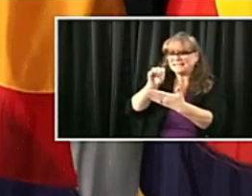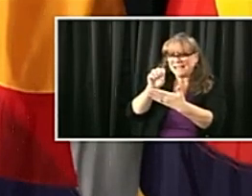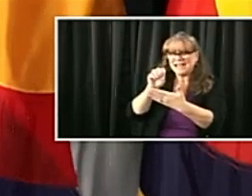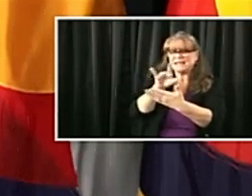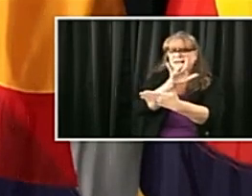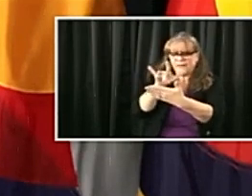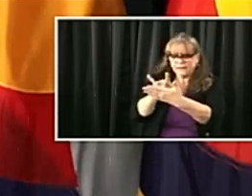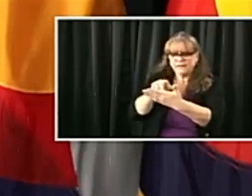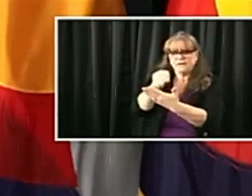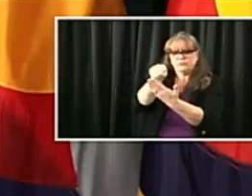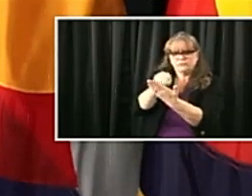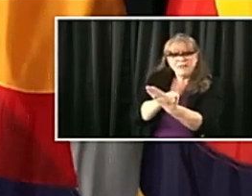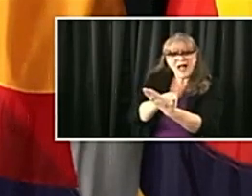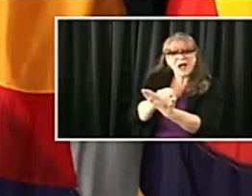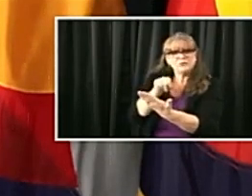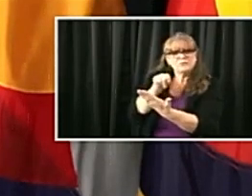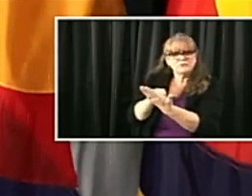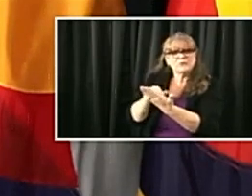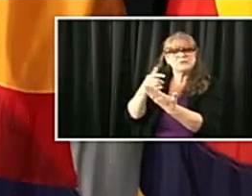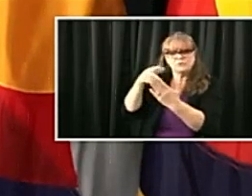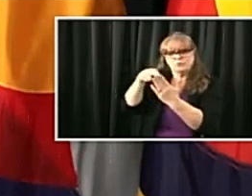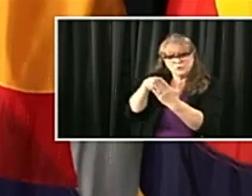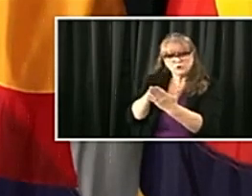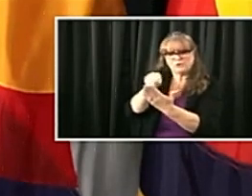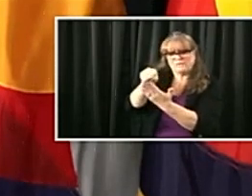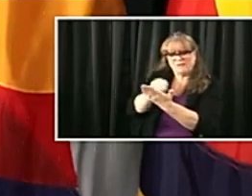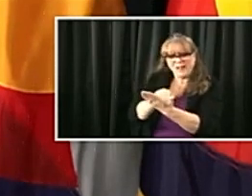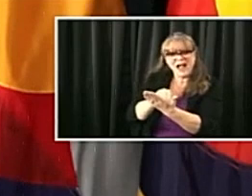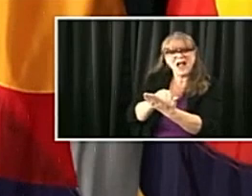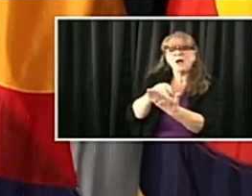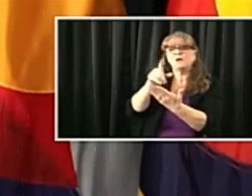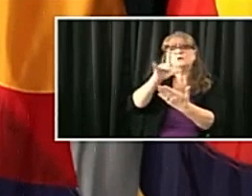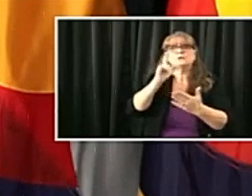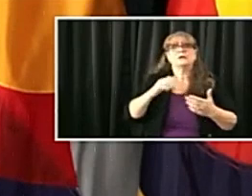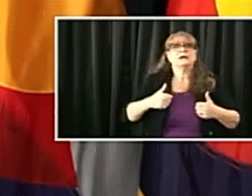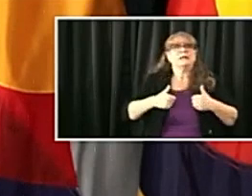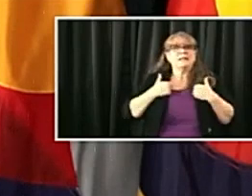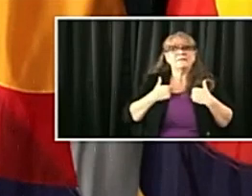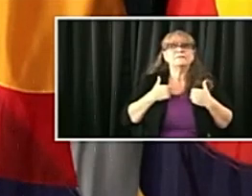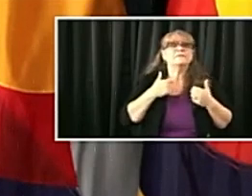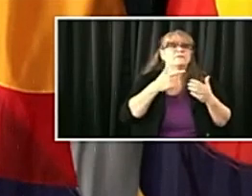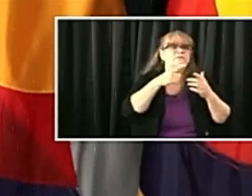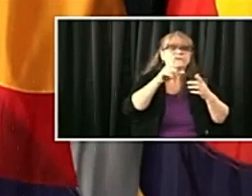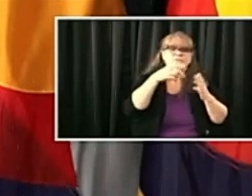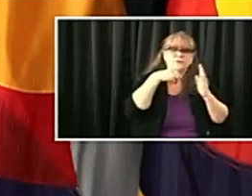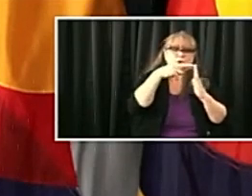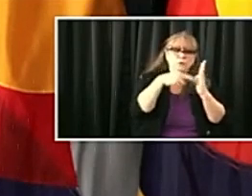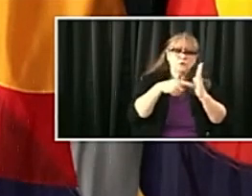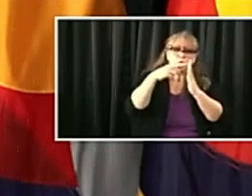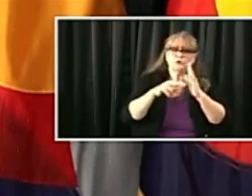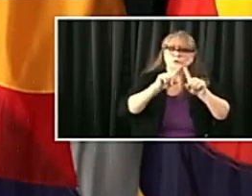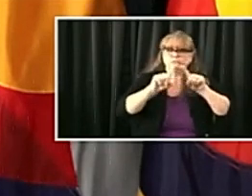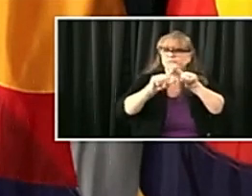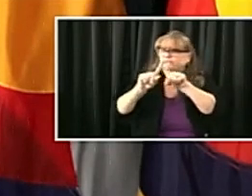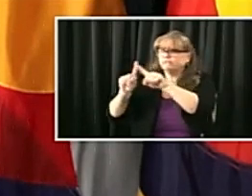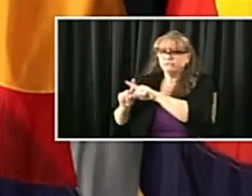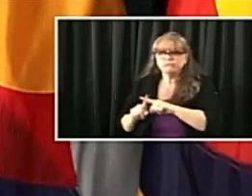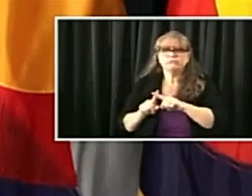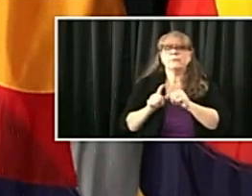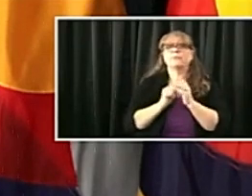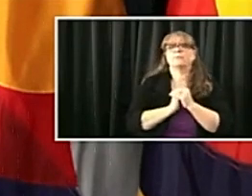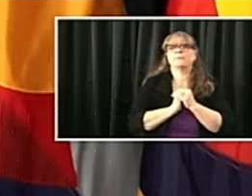list. If you live near several, you can sign up on several and be able to get that vaccine sooner rather